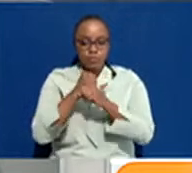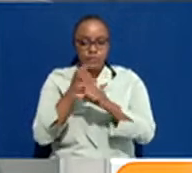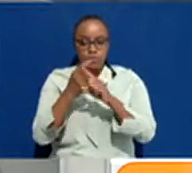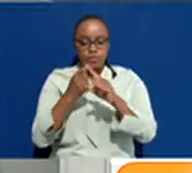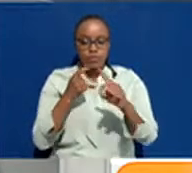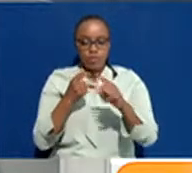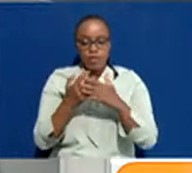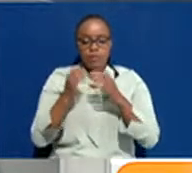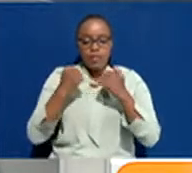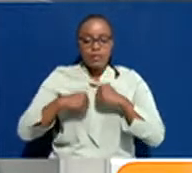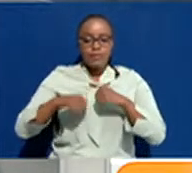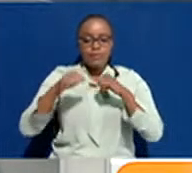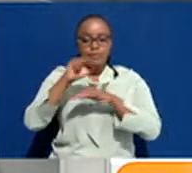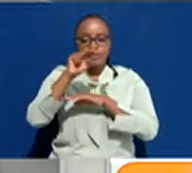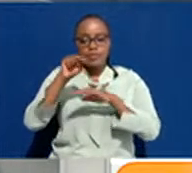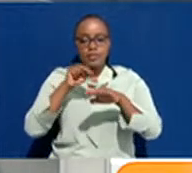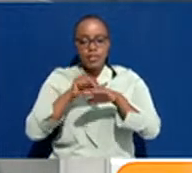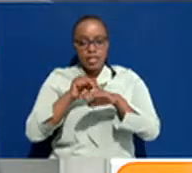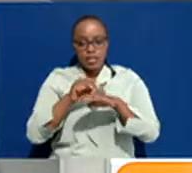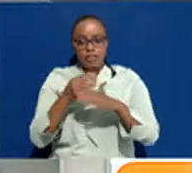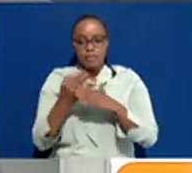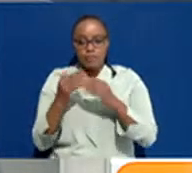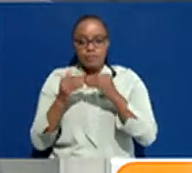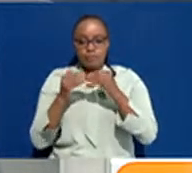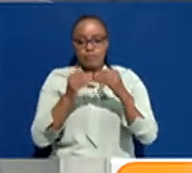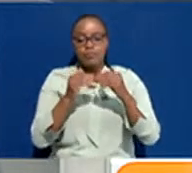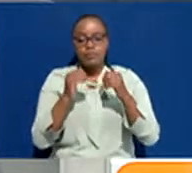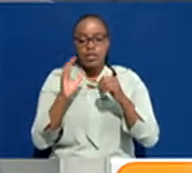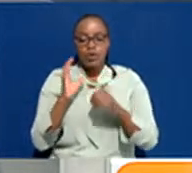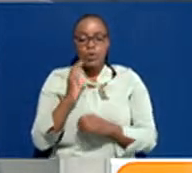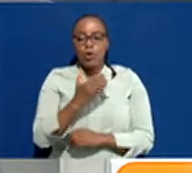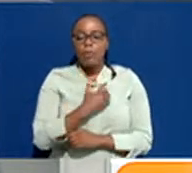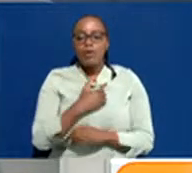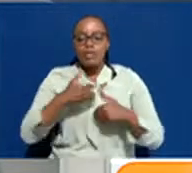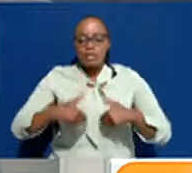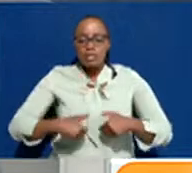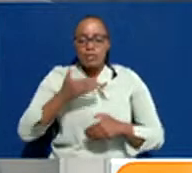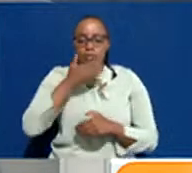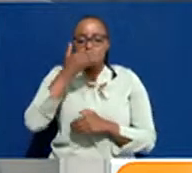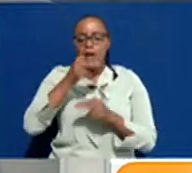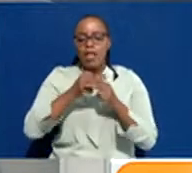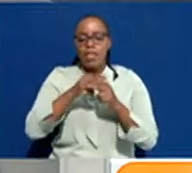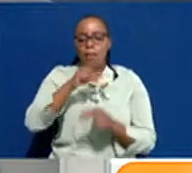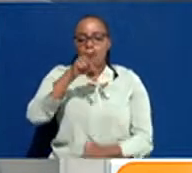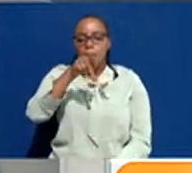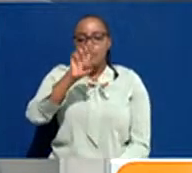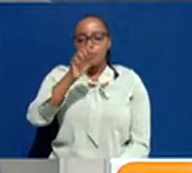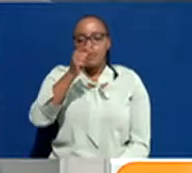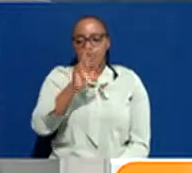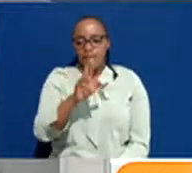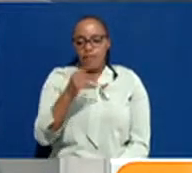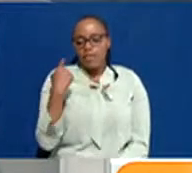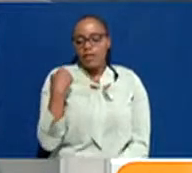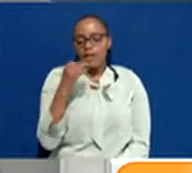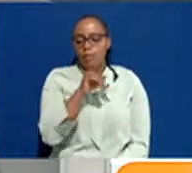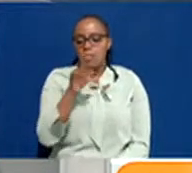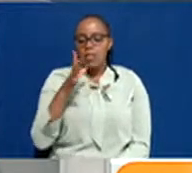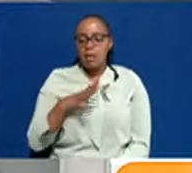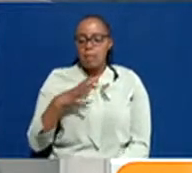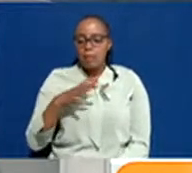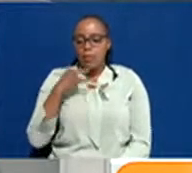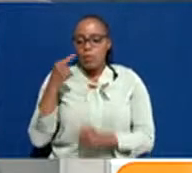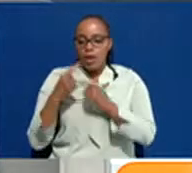to the chairperson of the National Steering Committee on Drought Response, Peter Ndegwa, the number of those facing